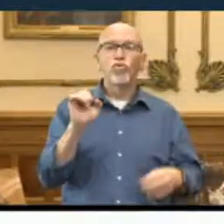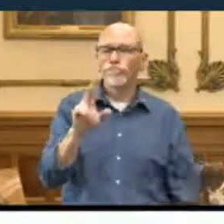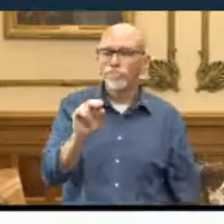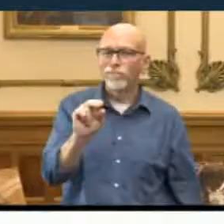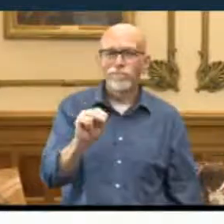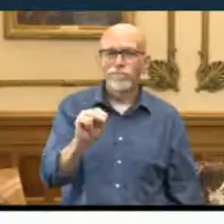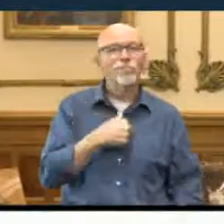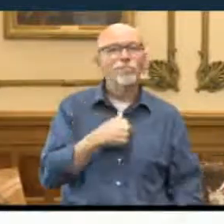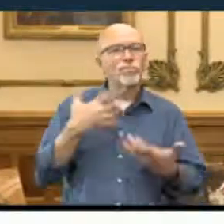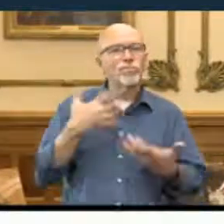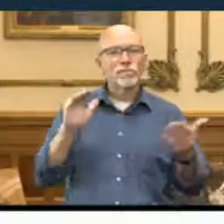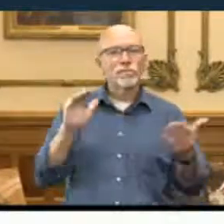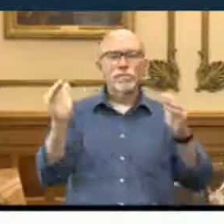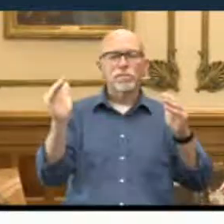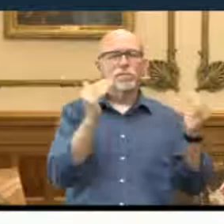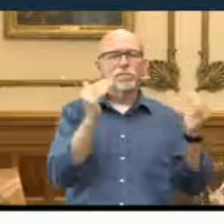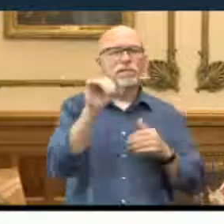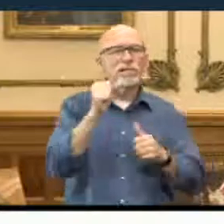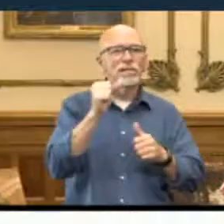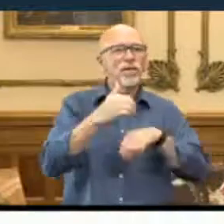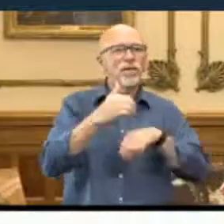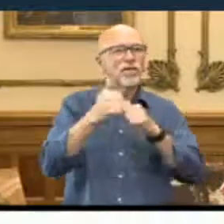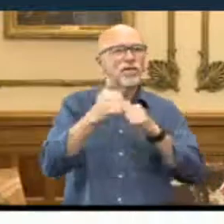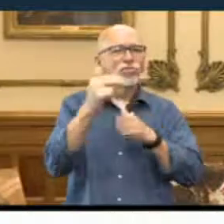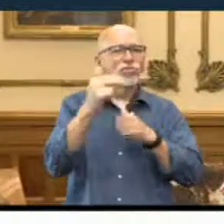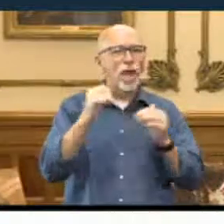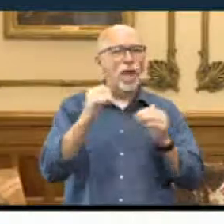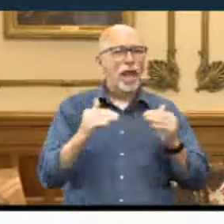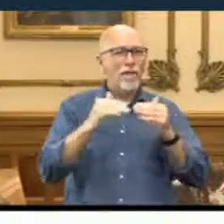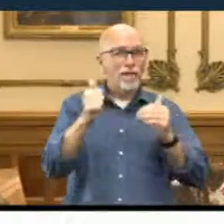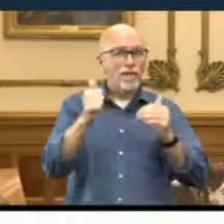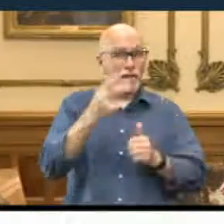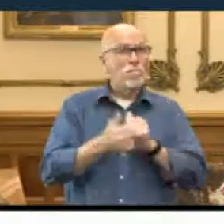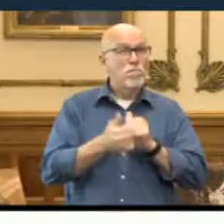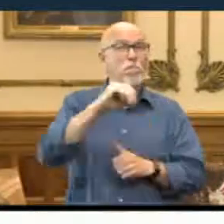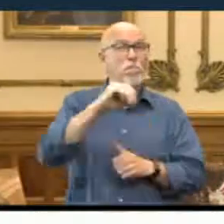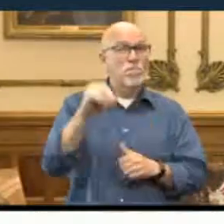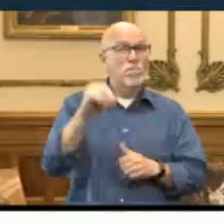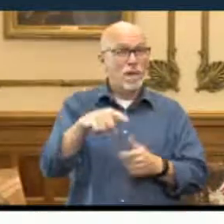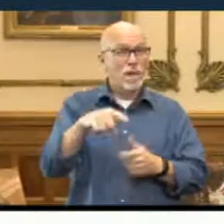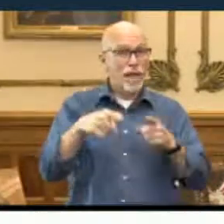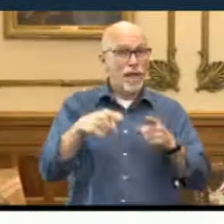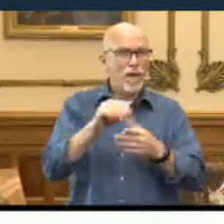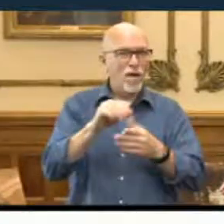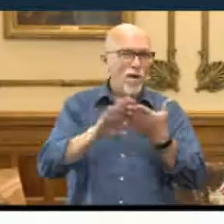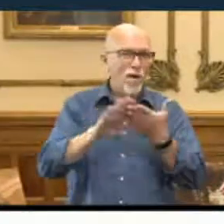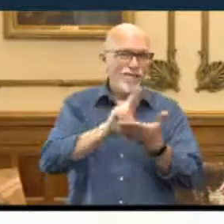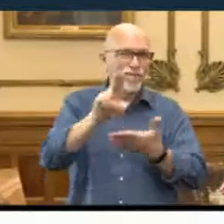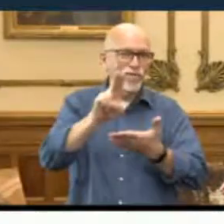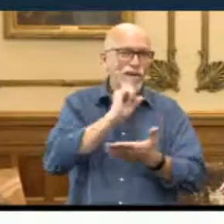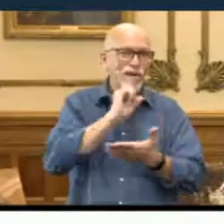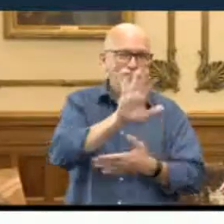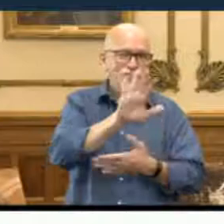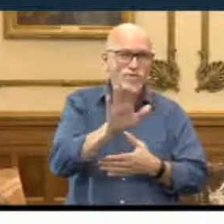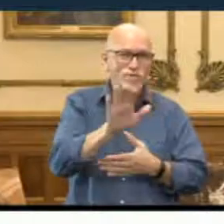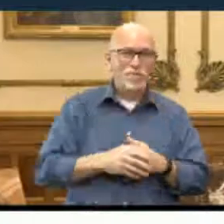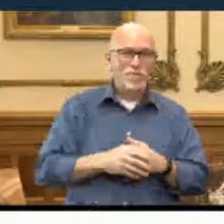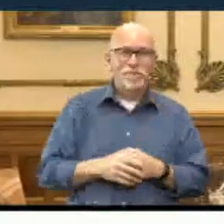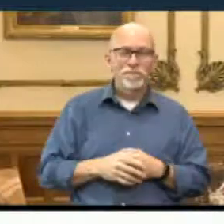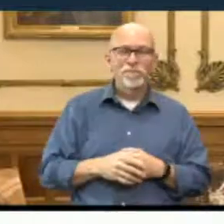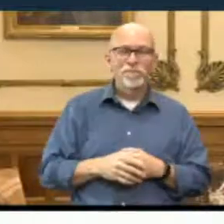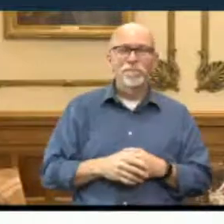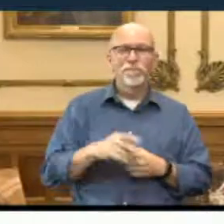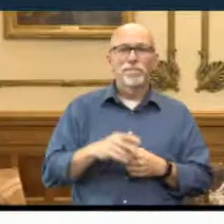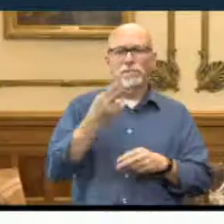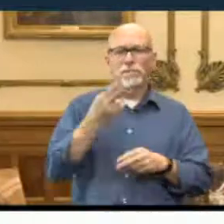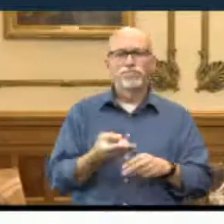early analysis of cases by grade level, and as you can see, the vast majority are occurring at the college and university level. We saw those